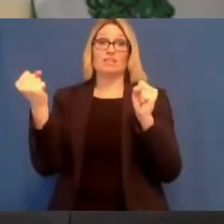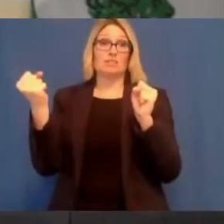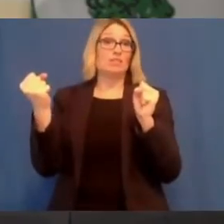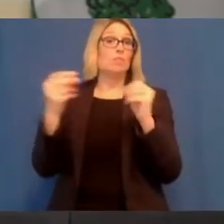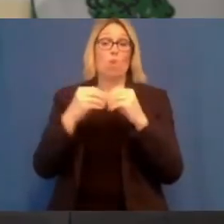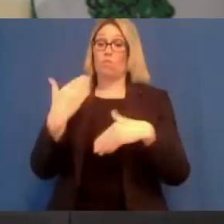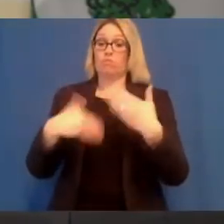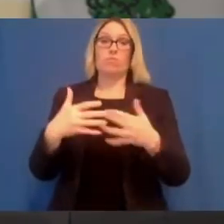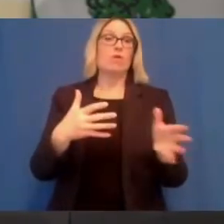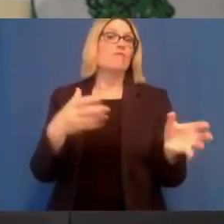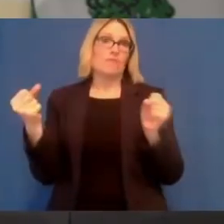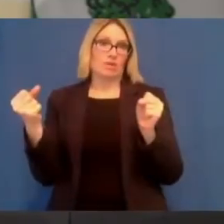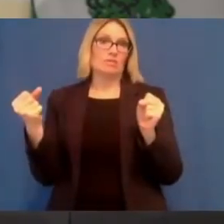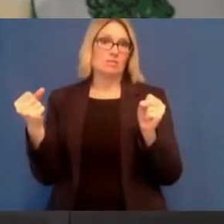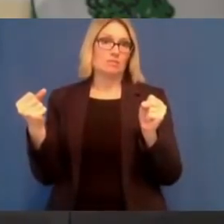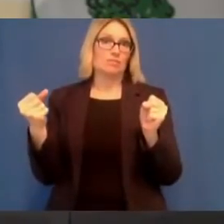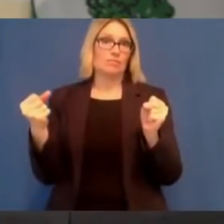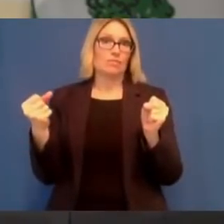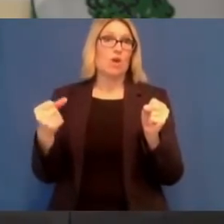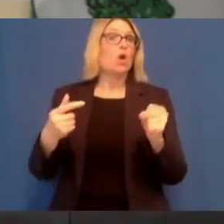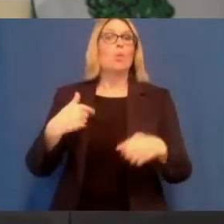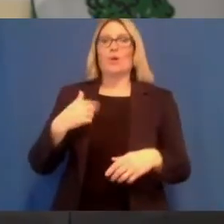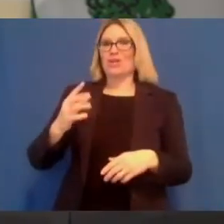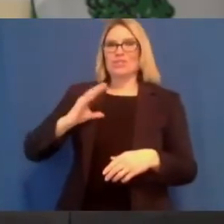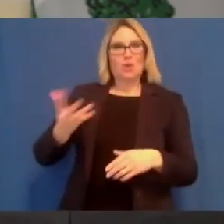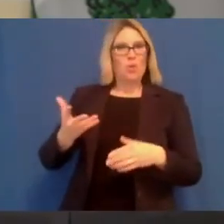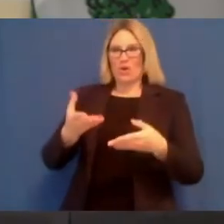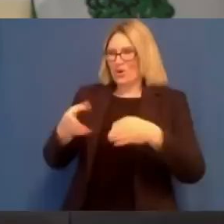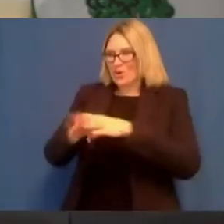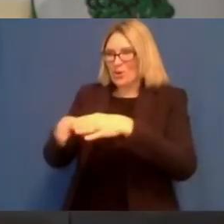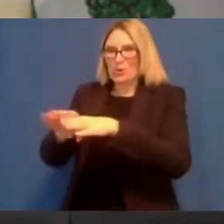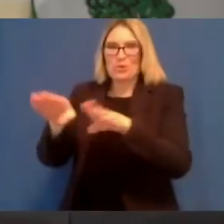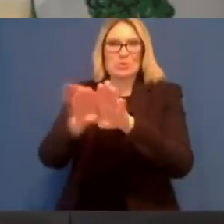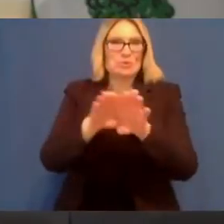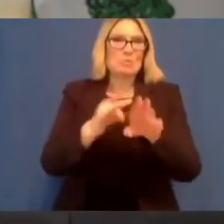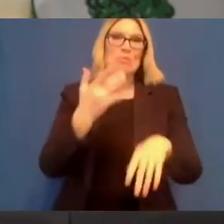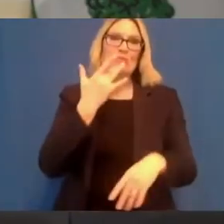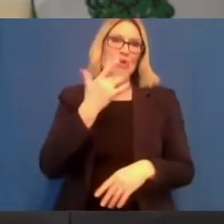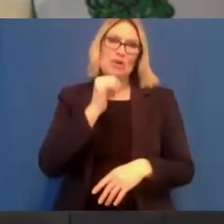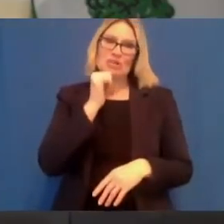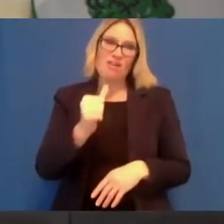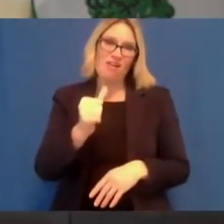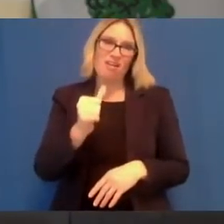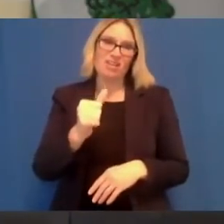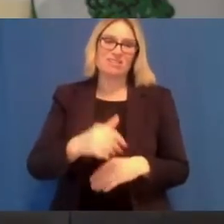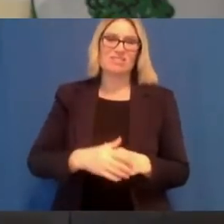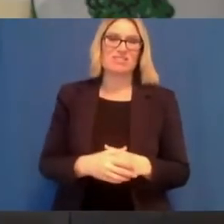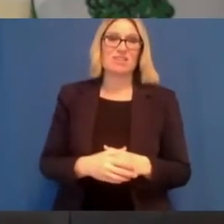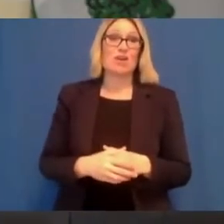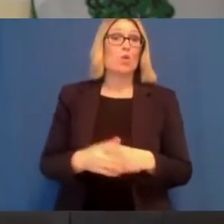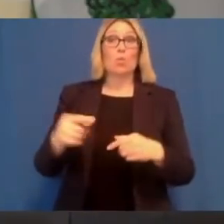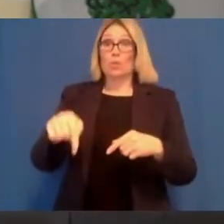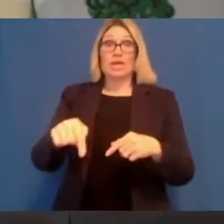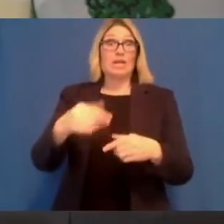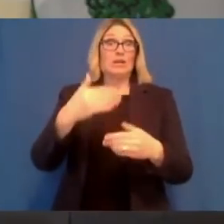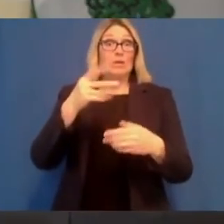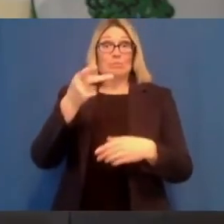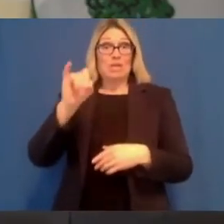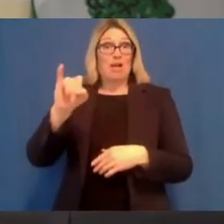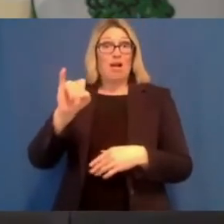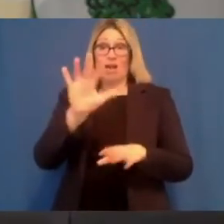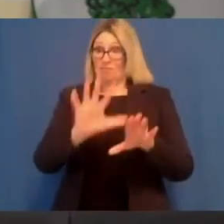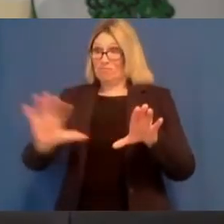And it's a step we never want to take. After having done, so well for so long, it